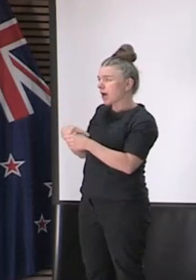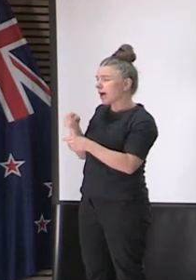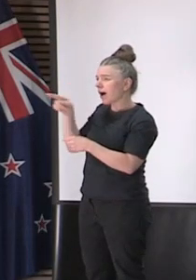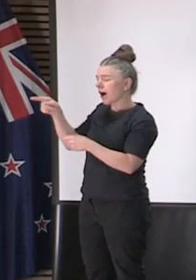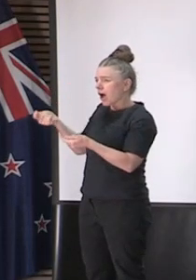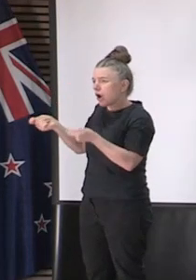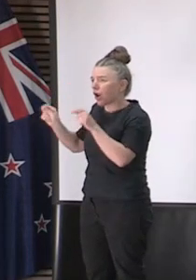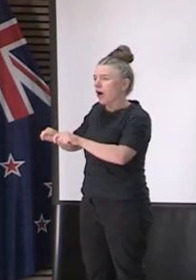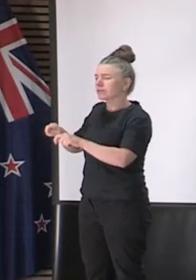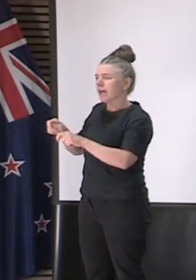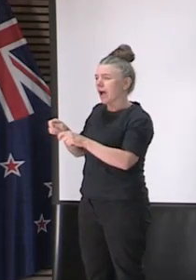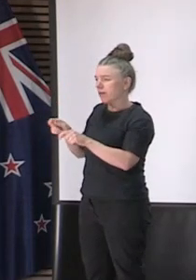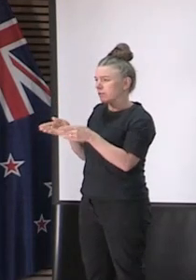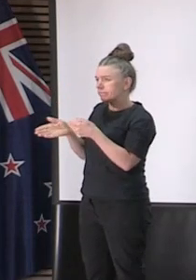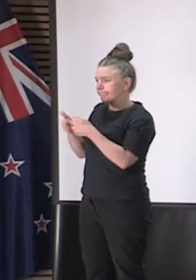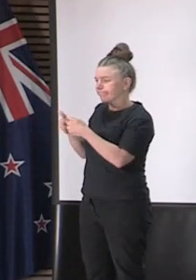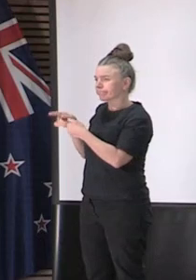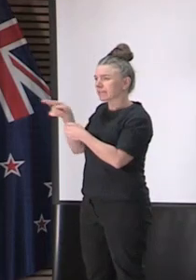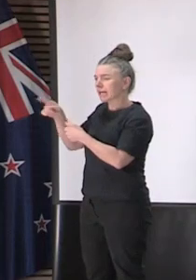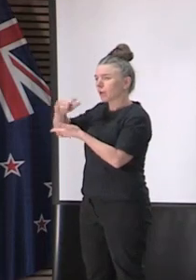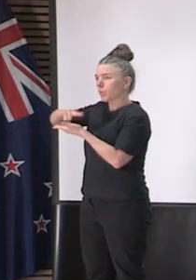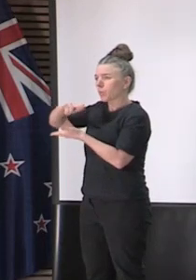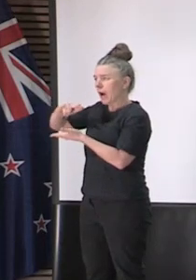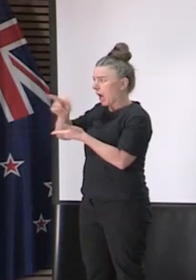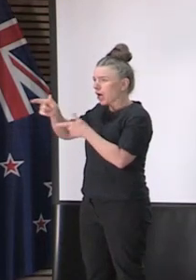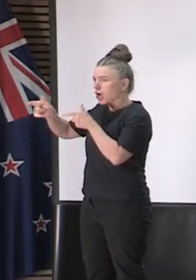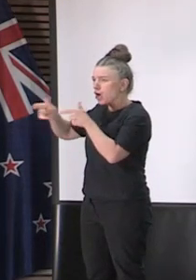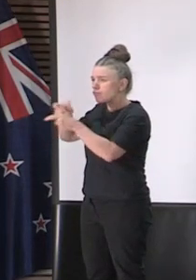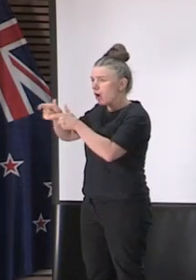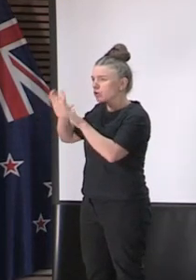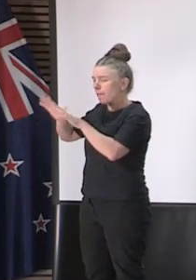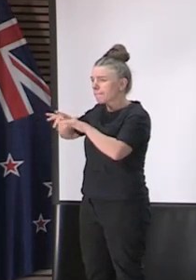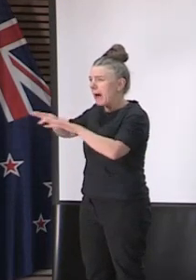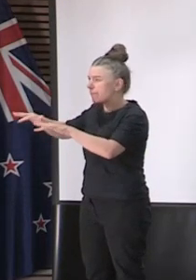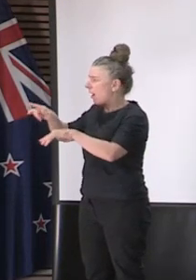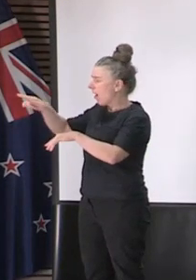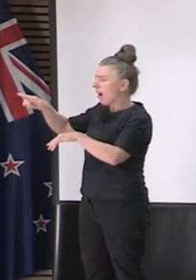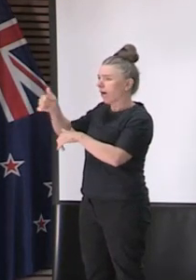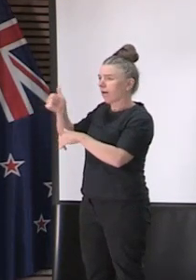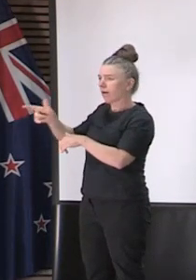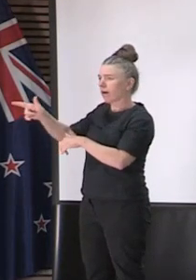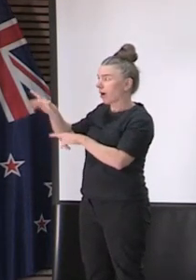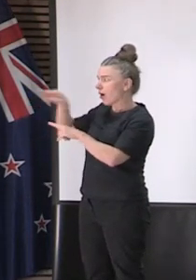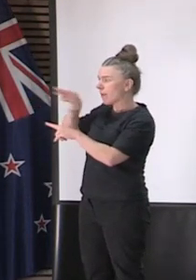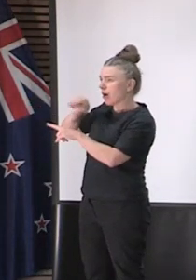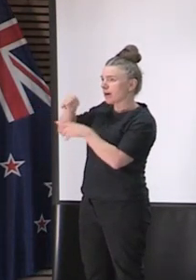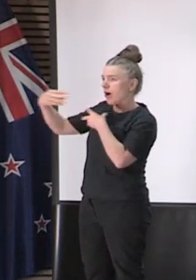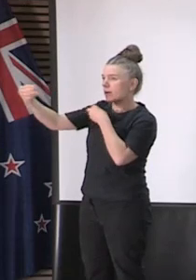in Wuhan demonstrated the ability to control the spread of the virus in a way that probably saved a large number of